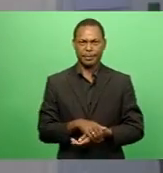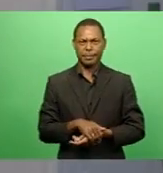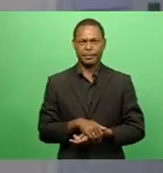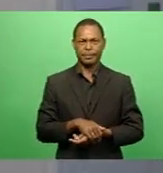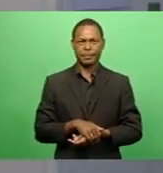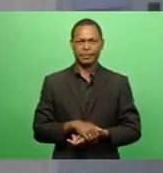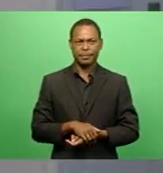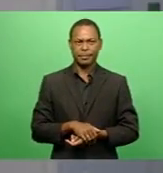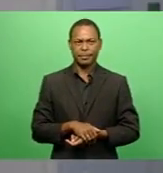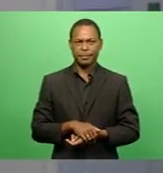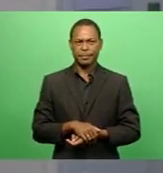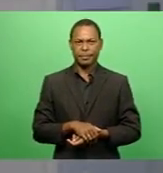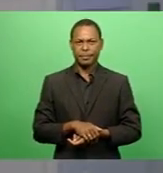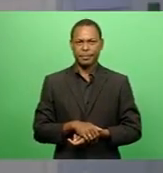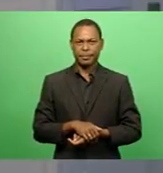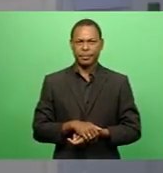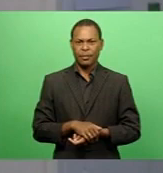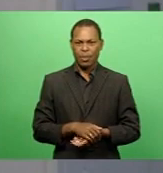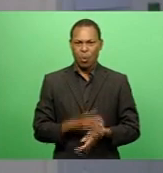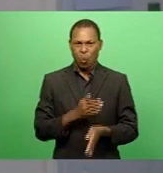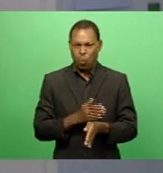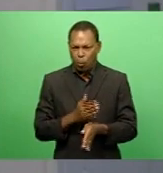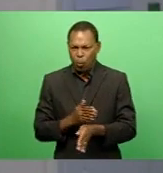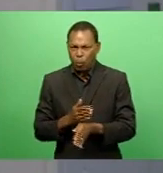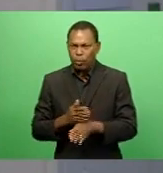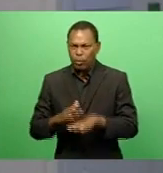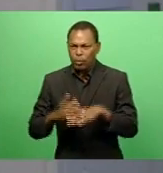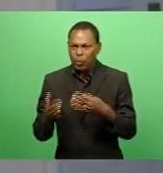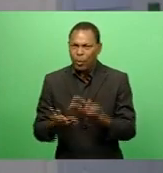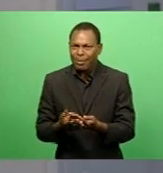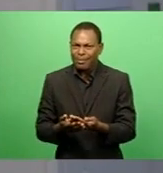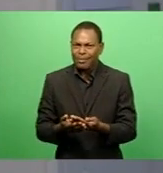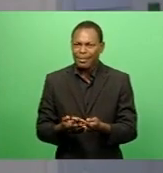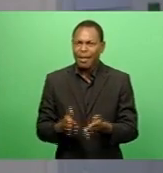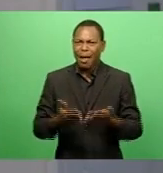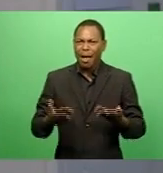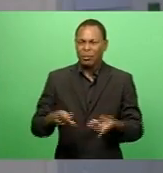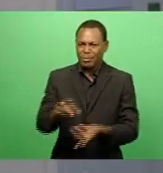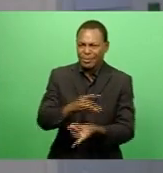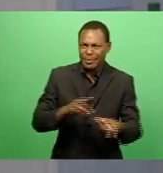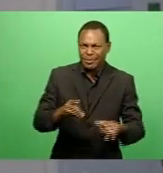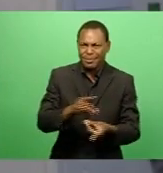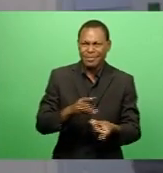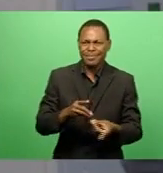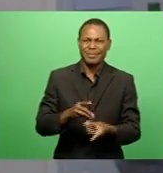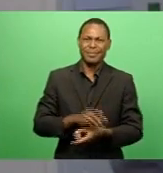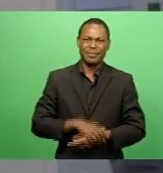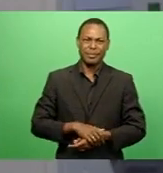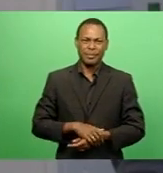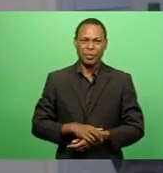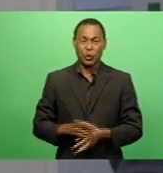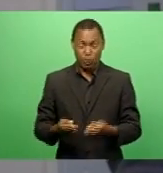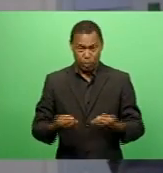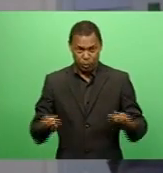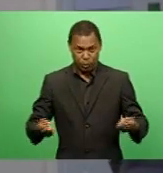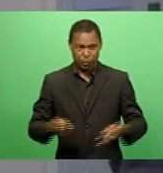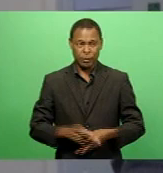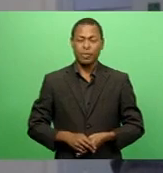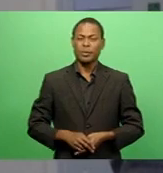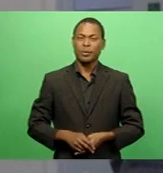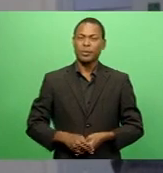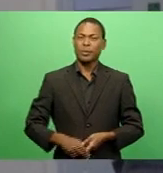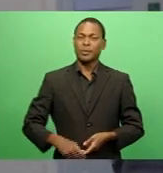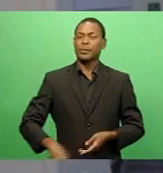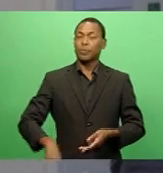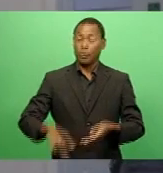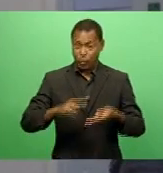in coordinating disaster response and recovery in our initial response to TC Yasa, the UNDP team